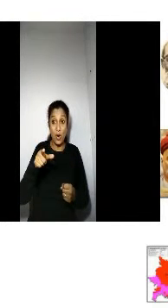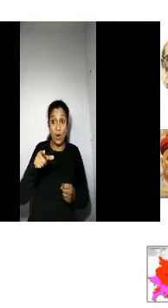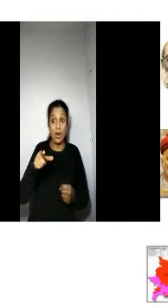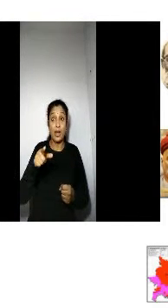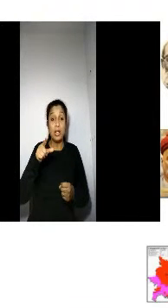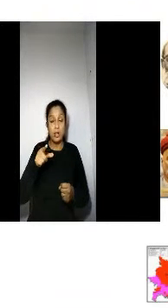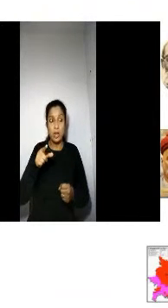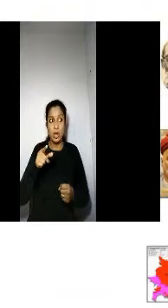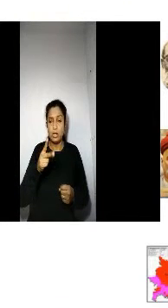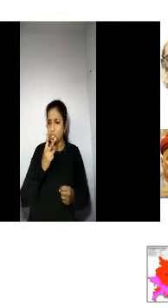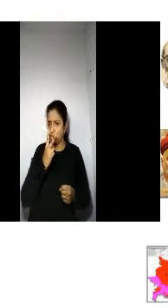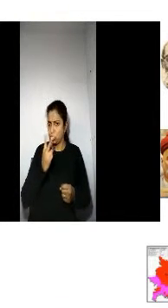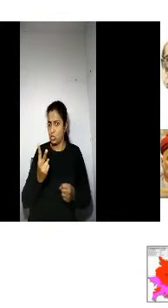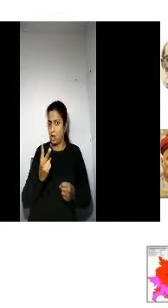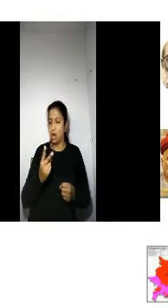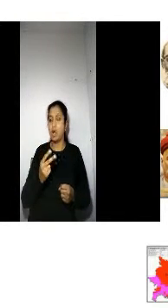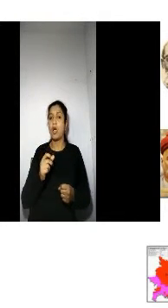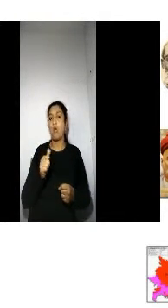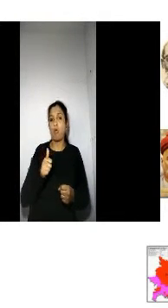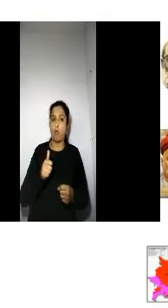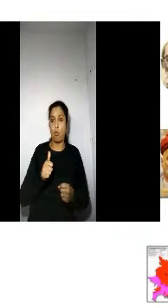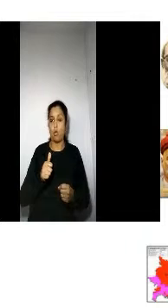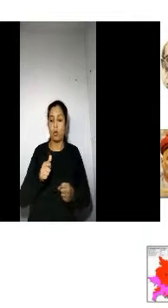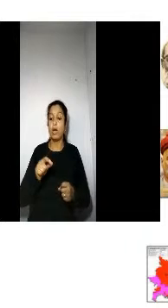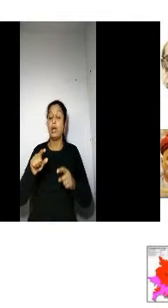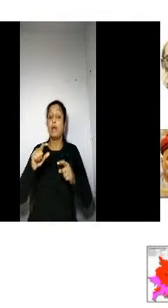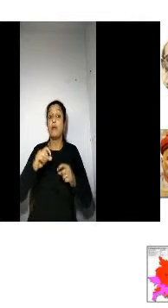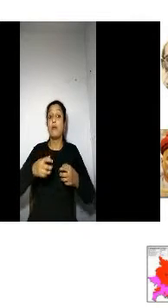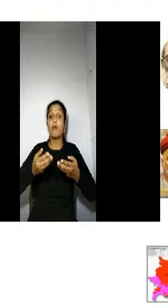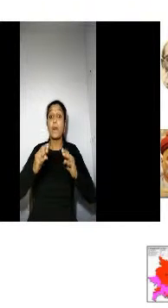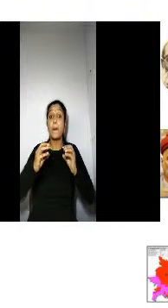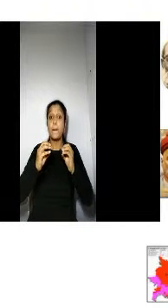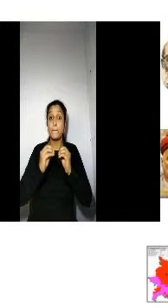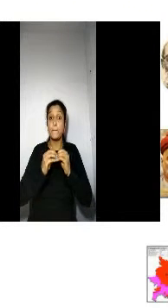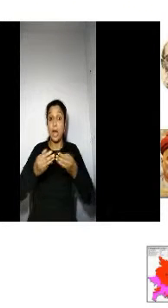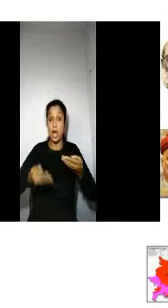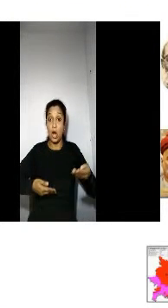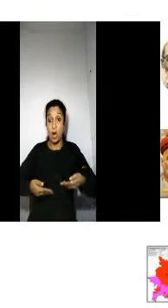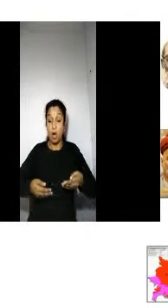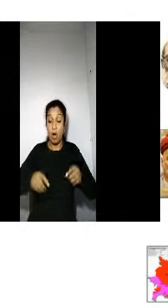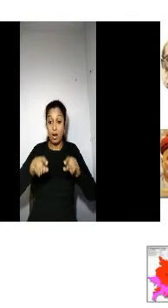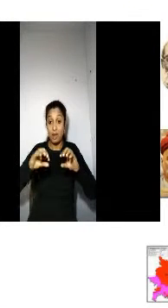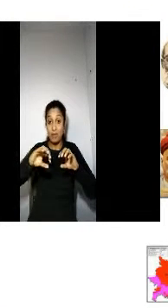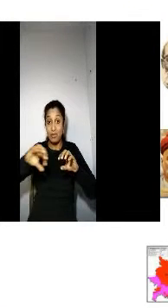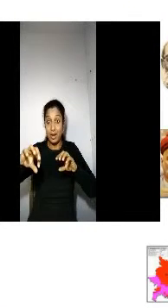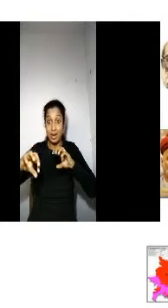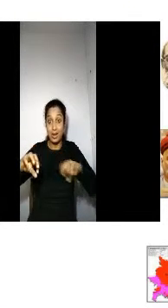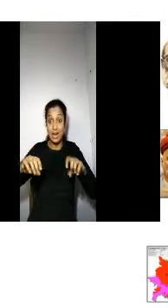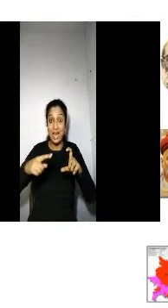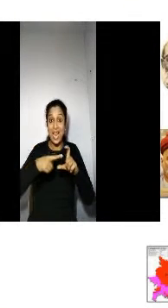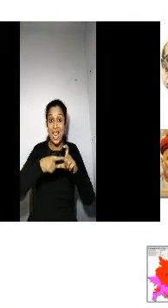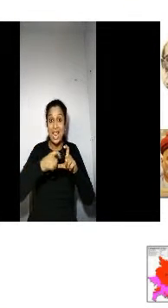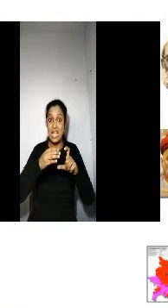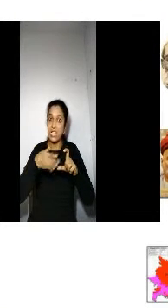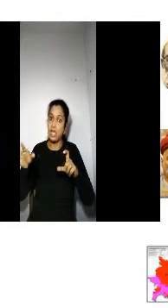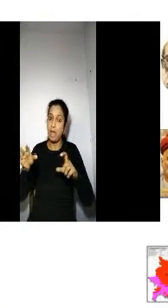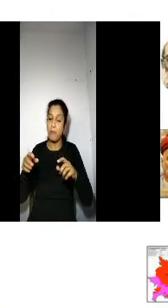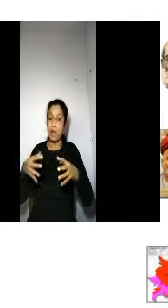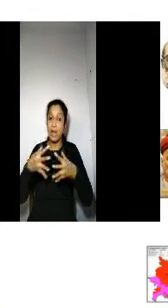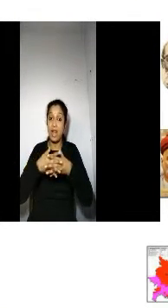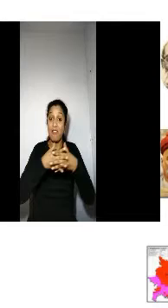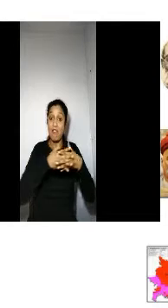divided Bengal into the east and west